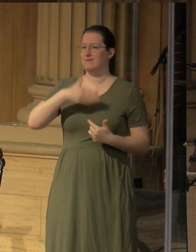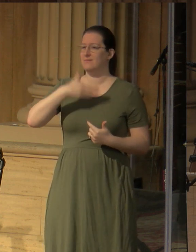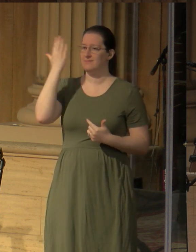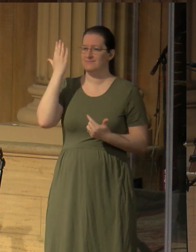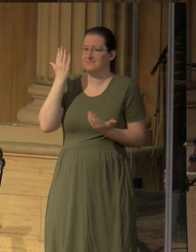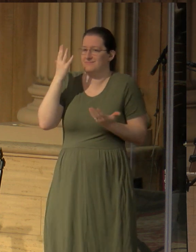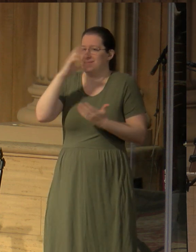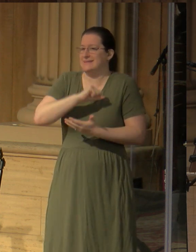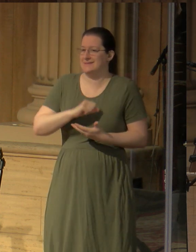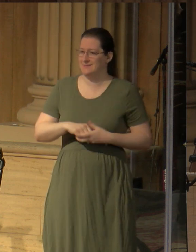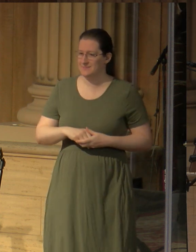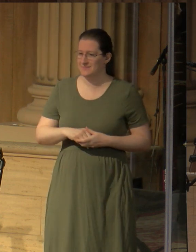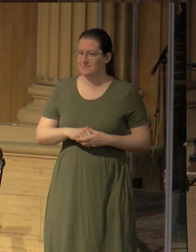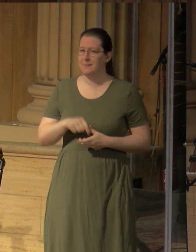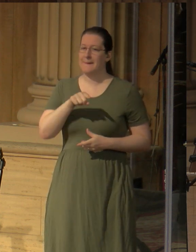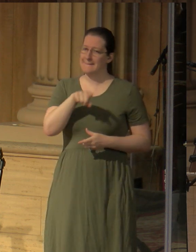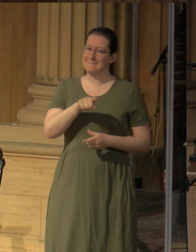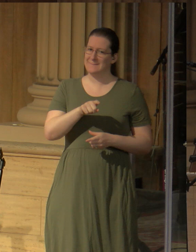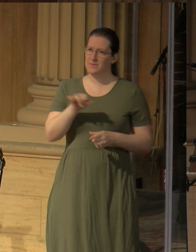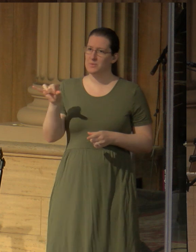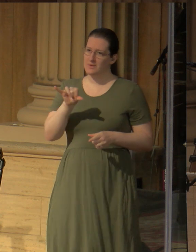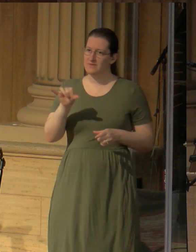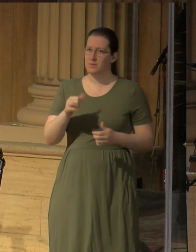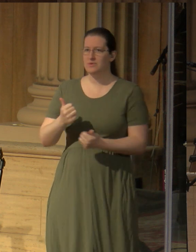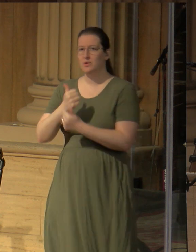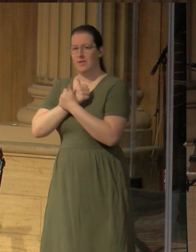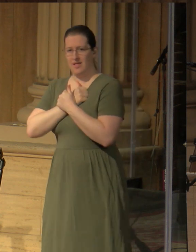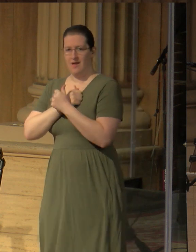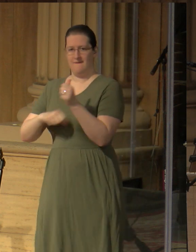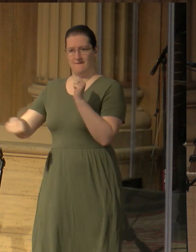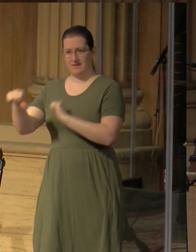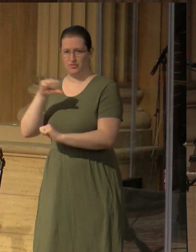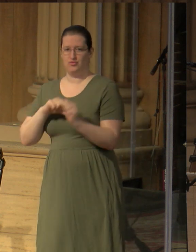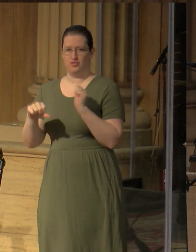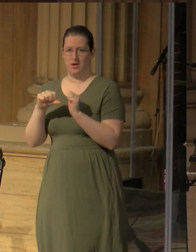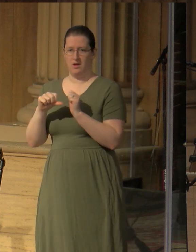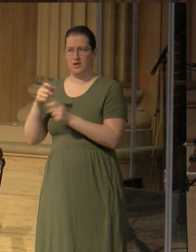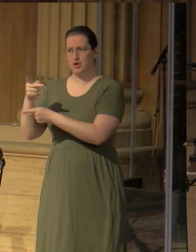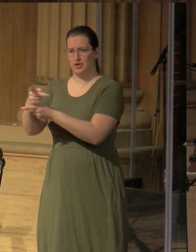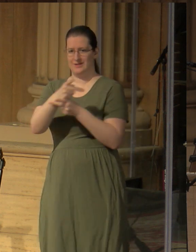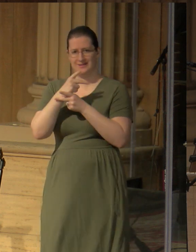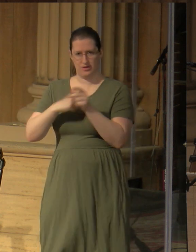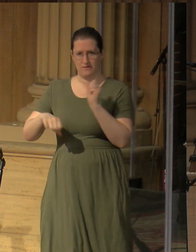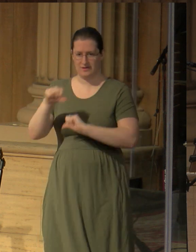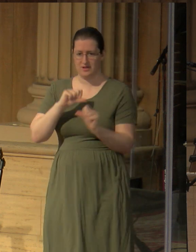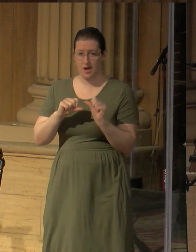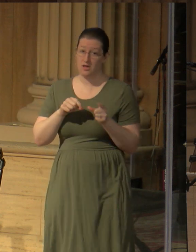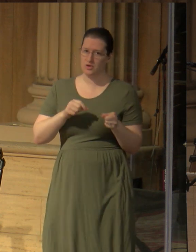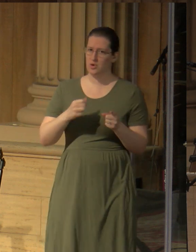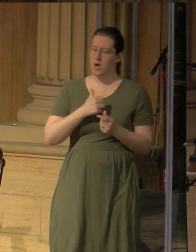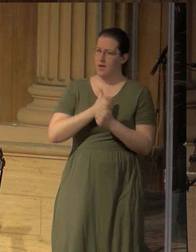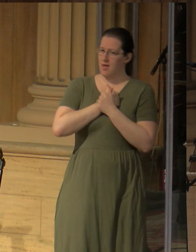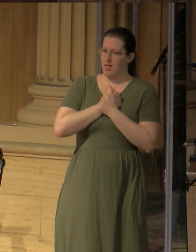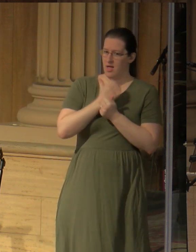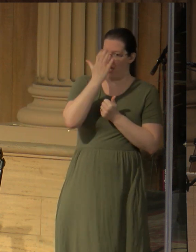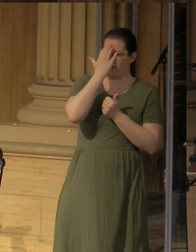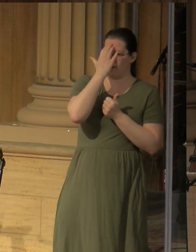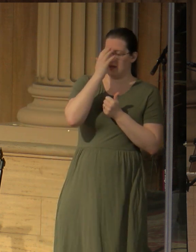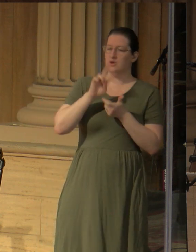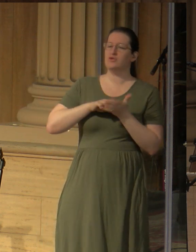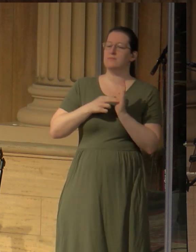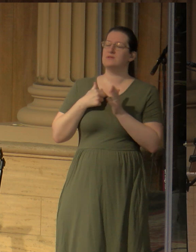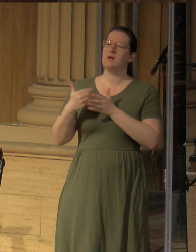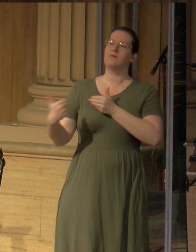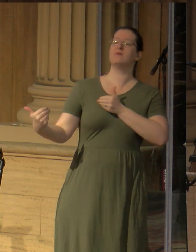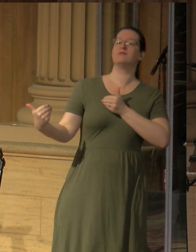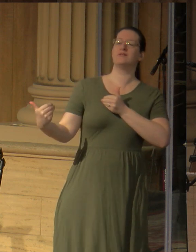and affections for other people around them. They learn some doctrine, but they kind of get this sense that it sets them against other people. And they